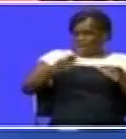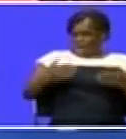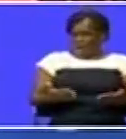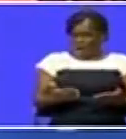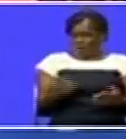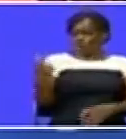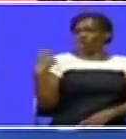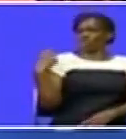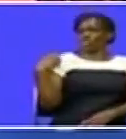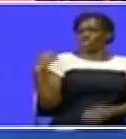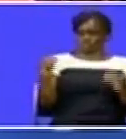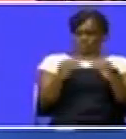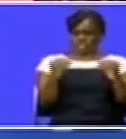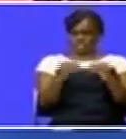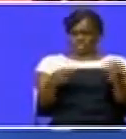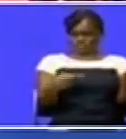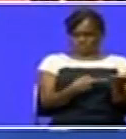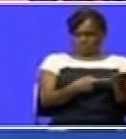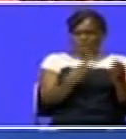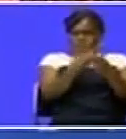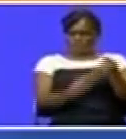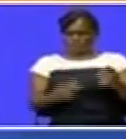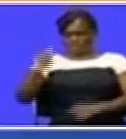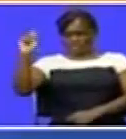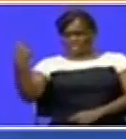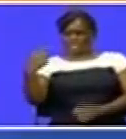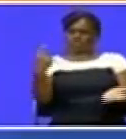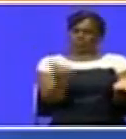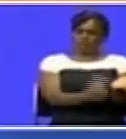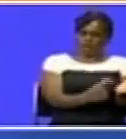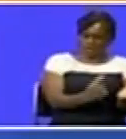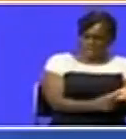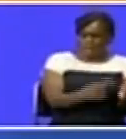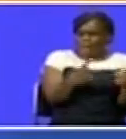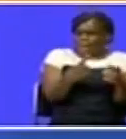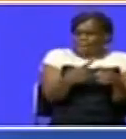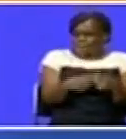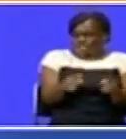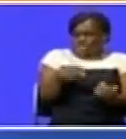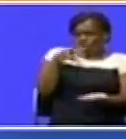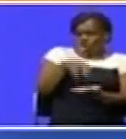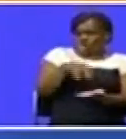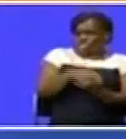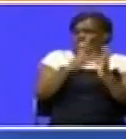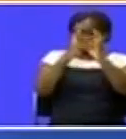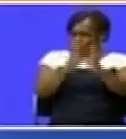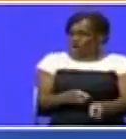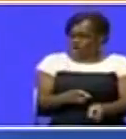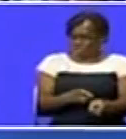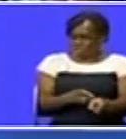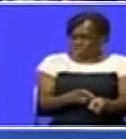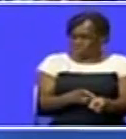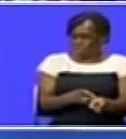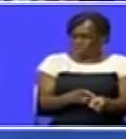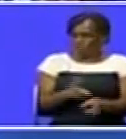a consultative meeting with technocrats from both Kenya and Uganda, even though the contents of the report sanctioned by President